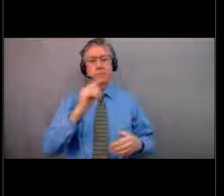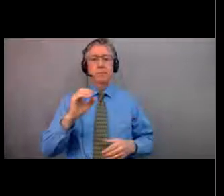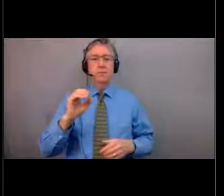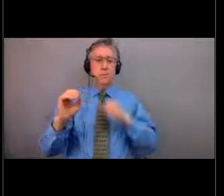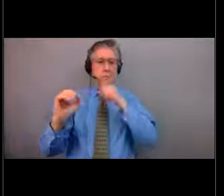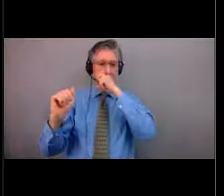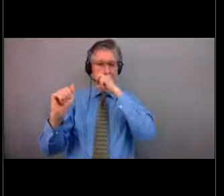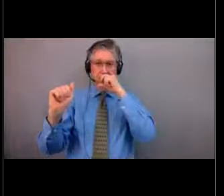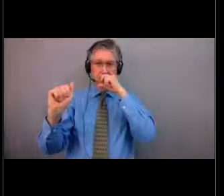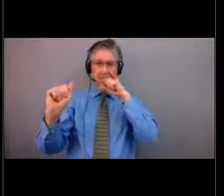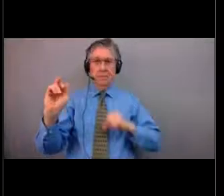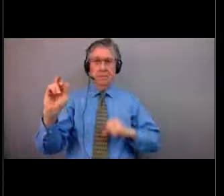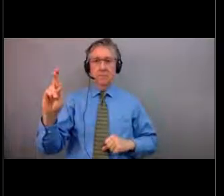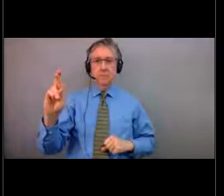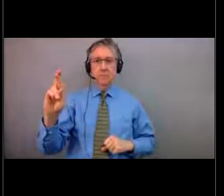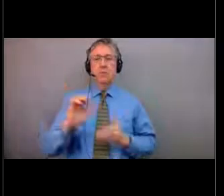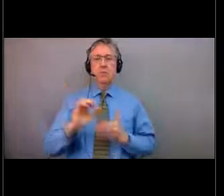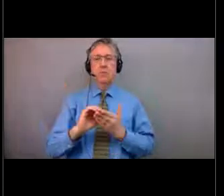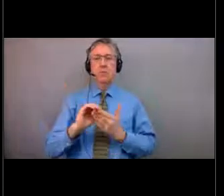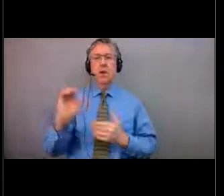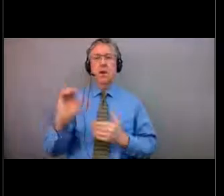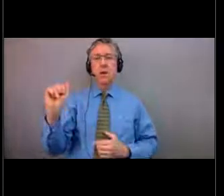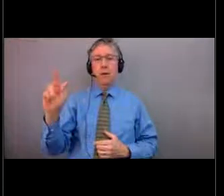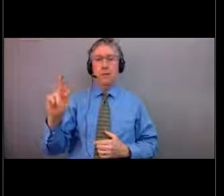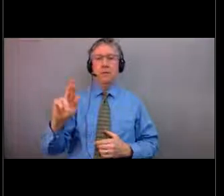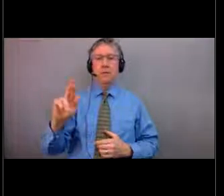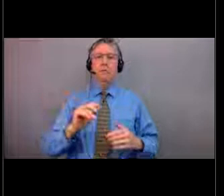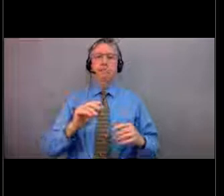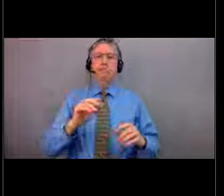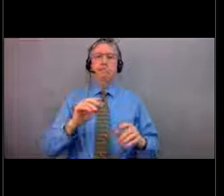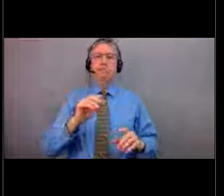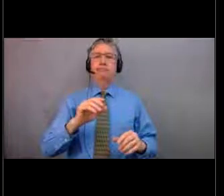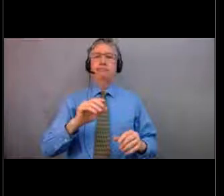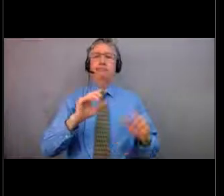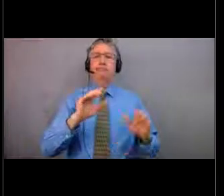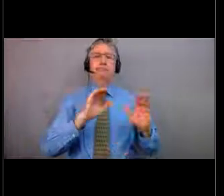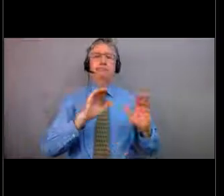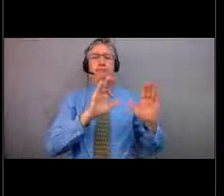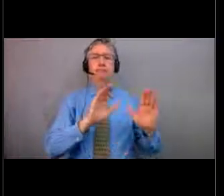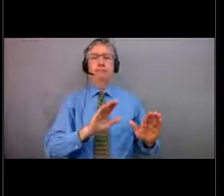is my pleasure to introduce the findings of our paper at this venue.